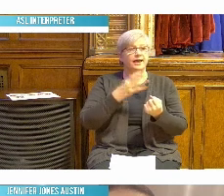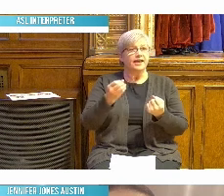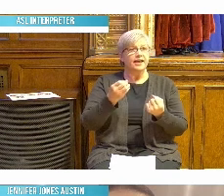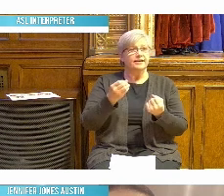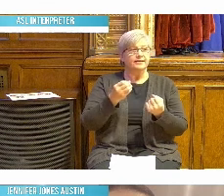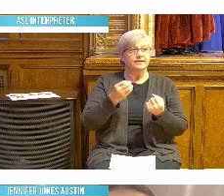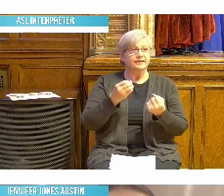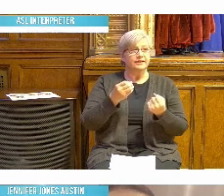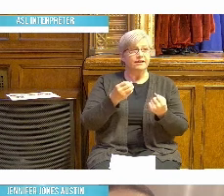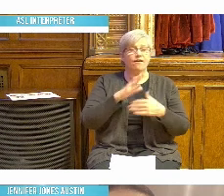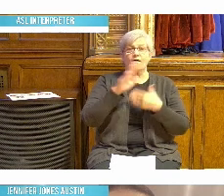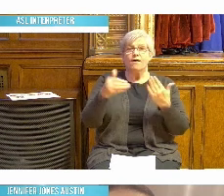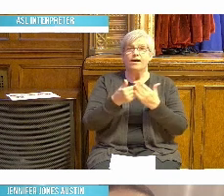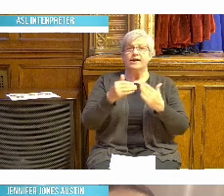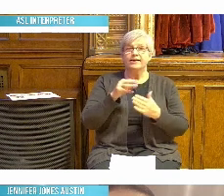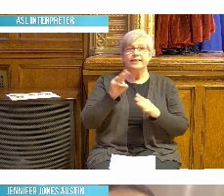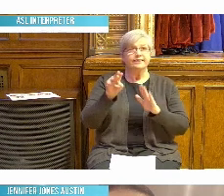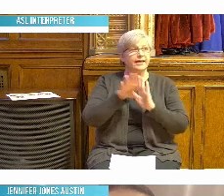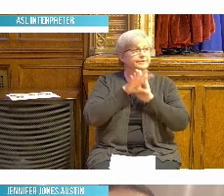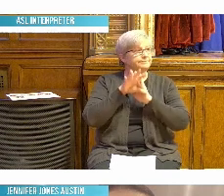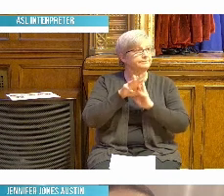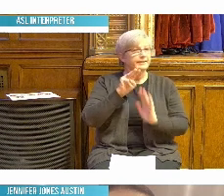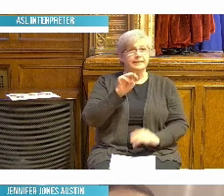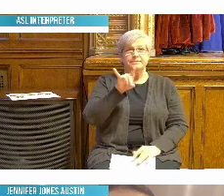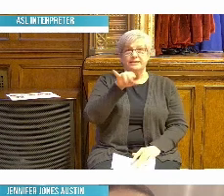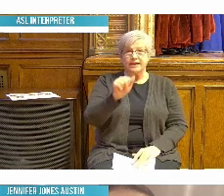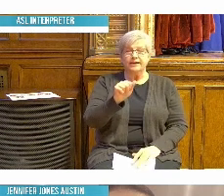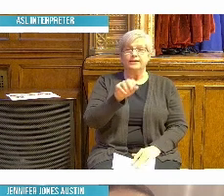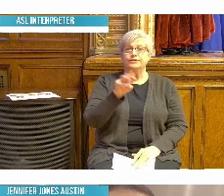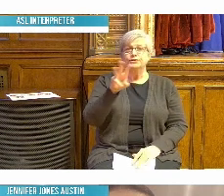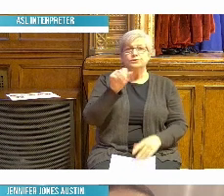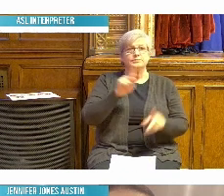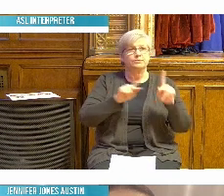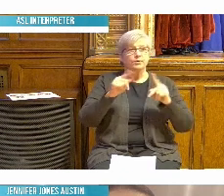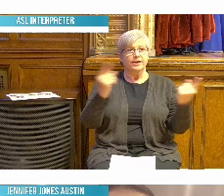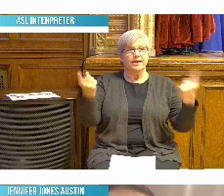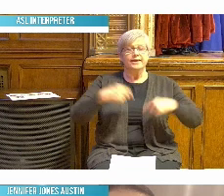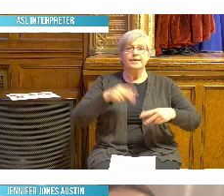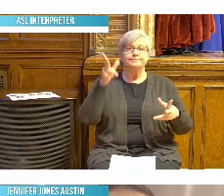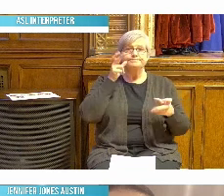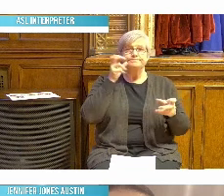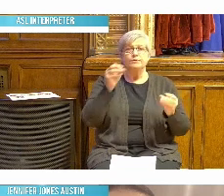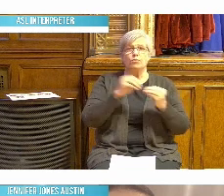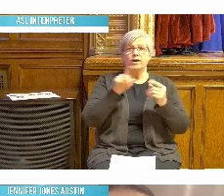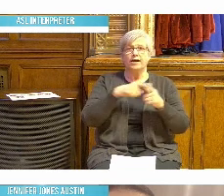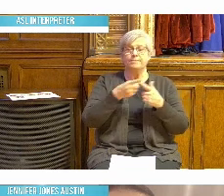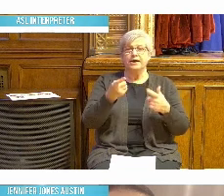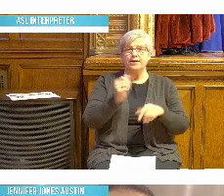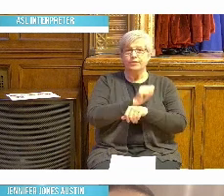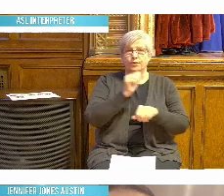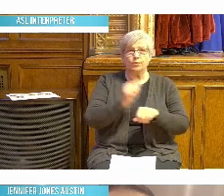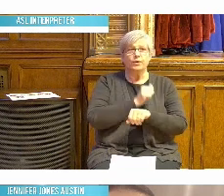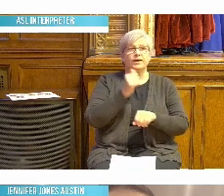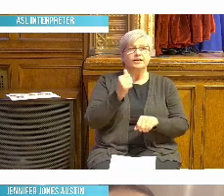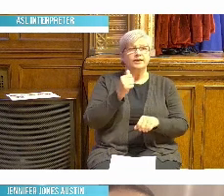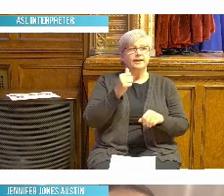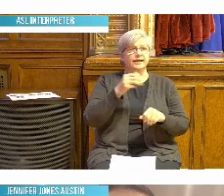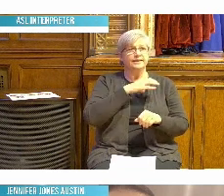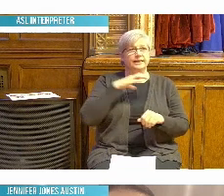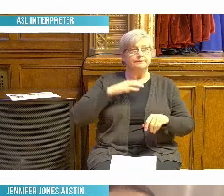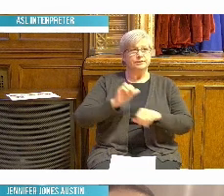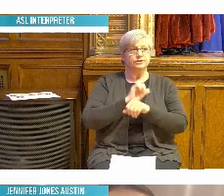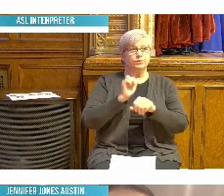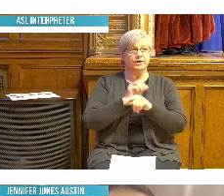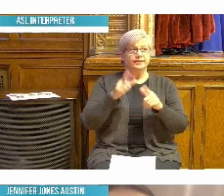And additionally, all the media that came out to learn more about the reparations work, the Reparations Commission's work that we